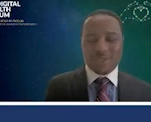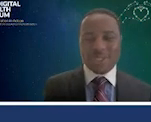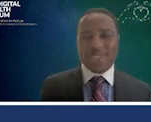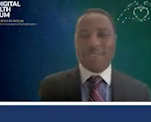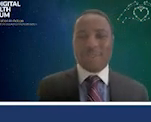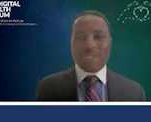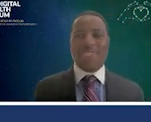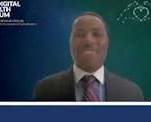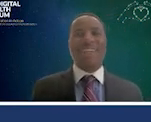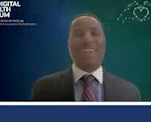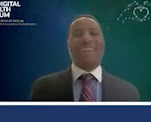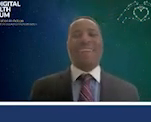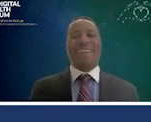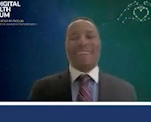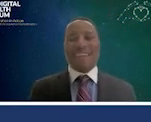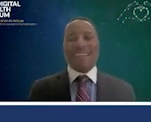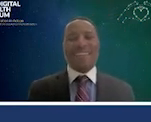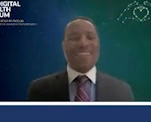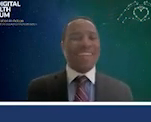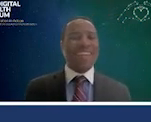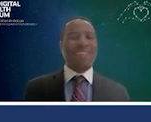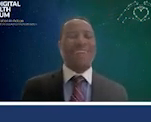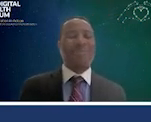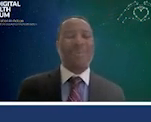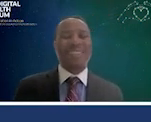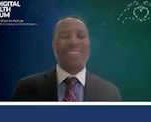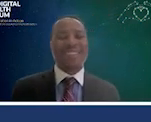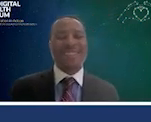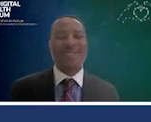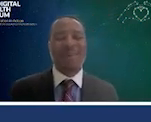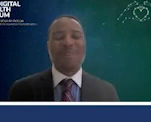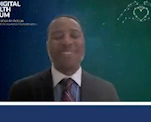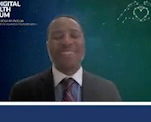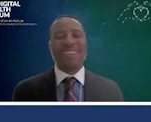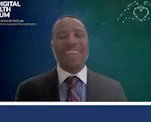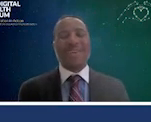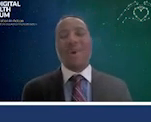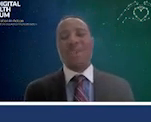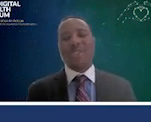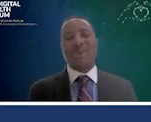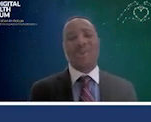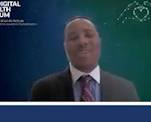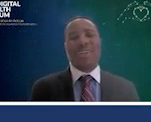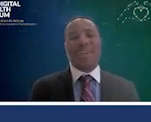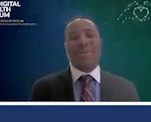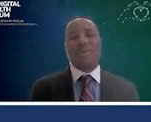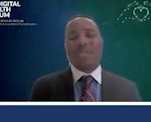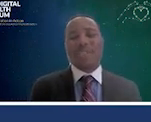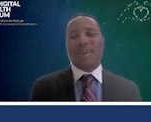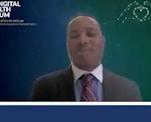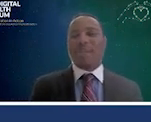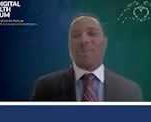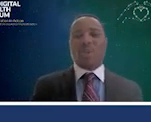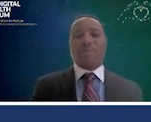July 1st of this year, Canada Day present to the province. And also, we